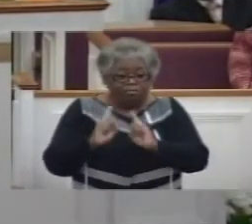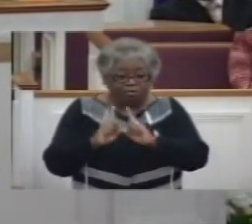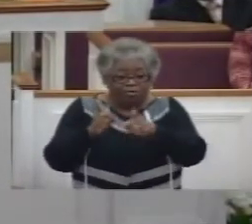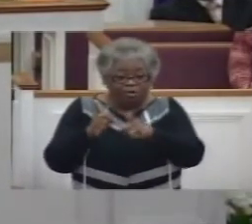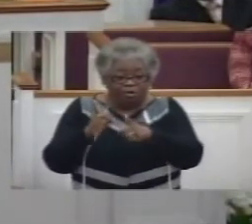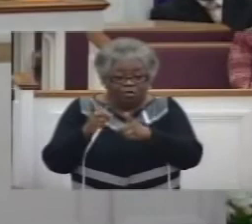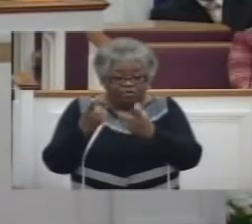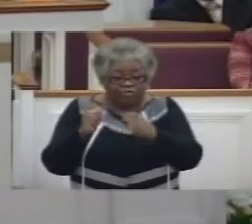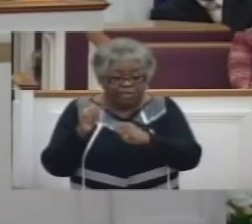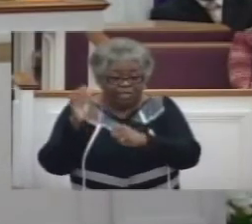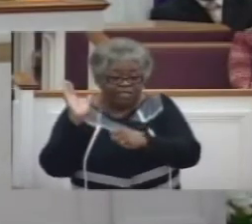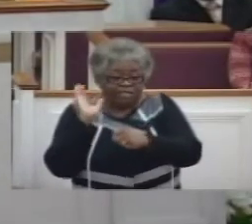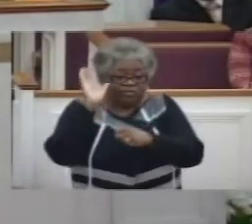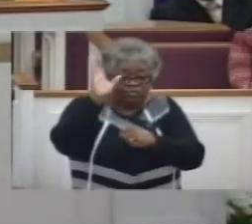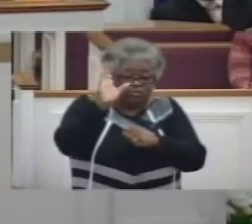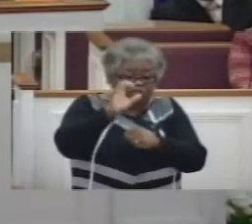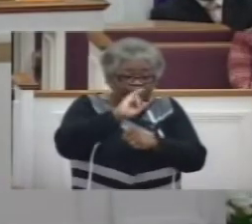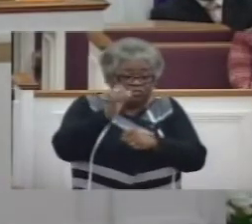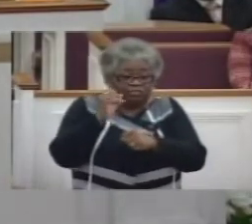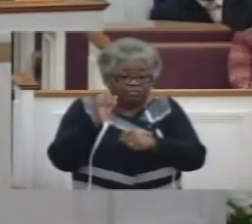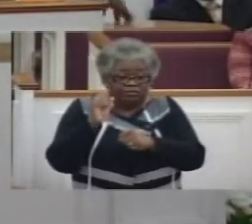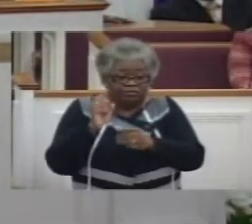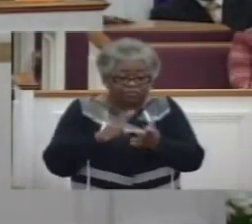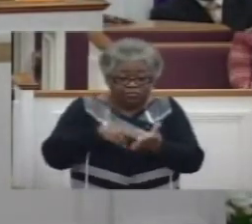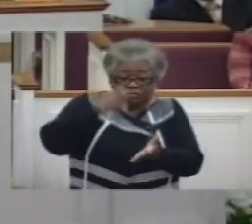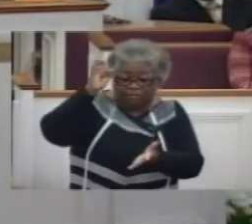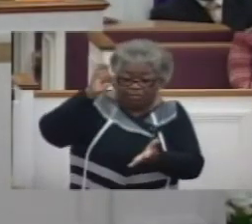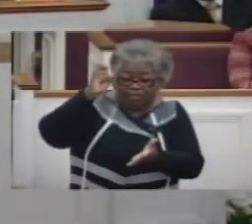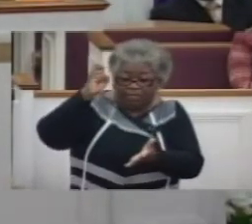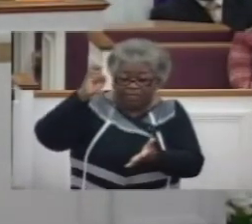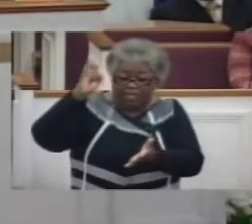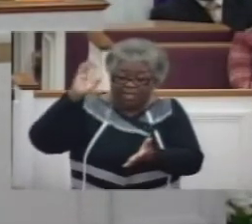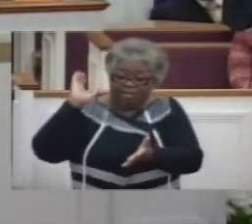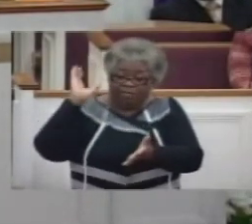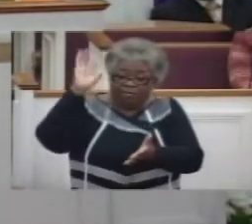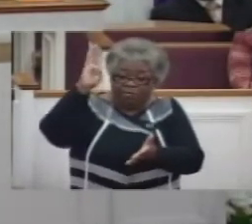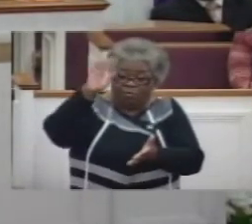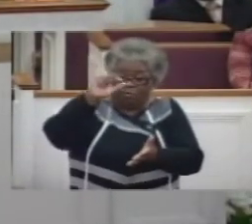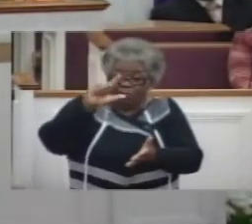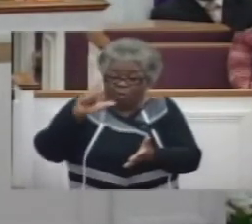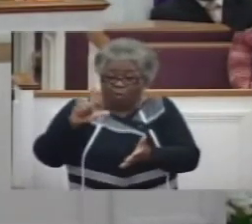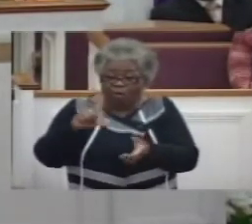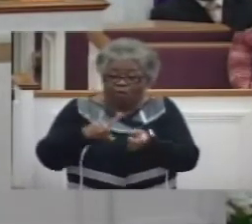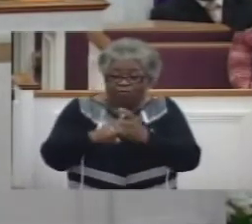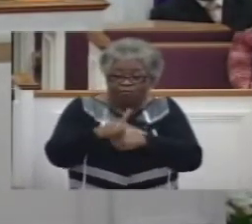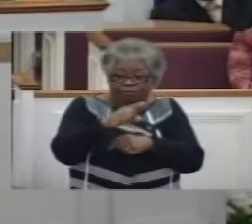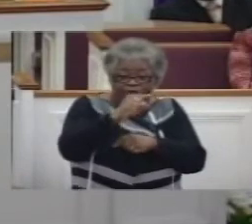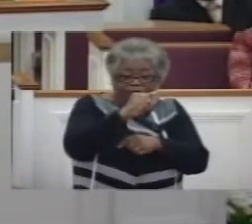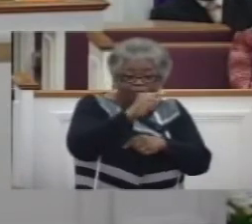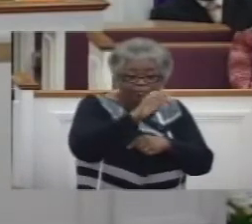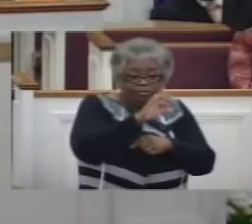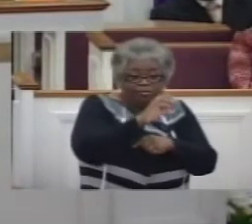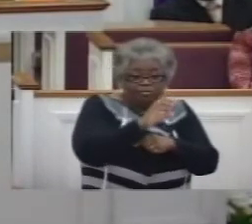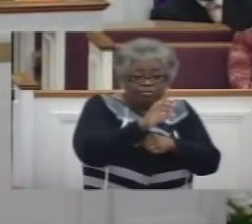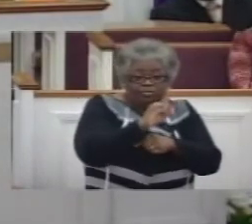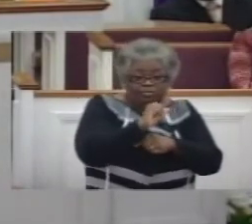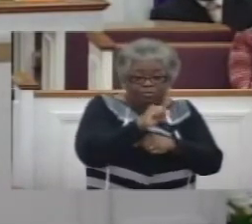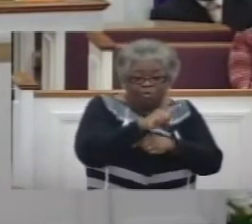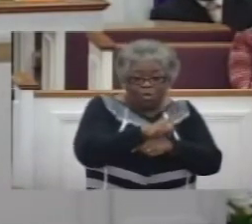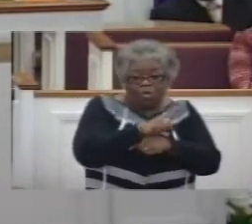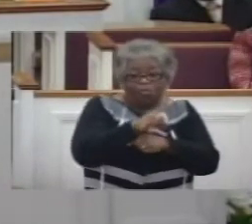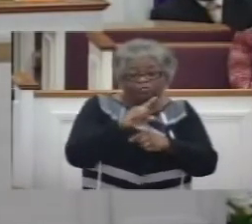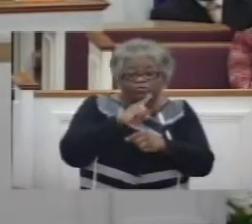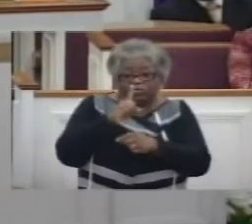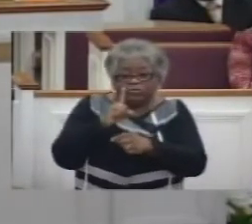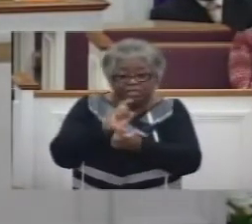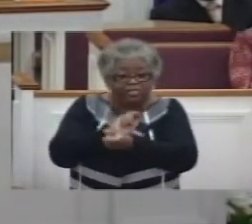shot, they would just jump up and bat the ball away from the goal. They would knock it away from the goal.